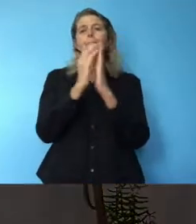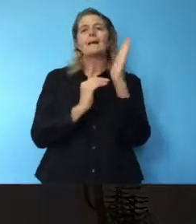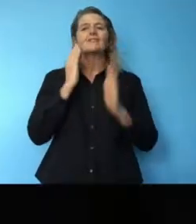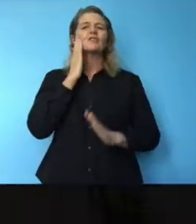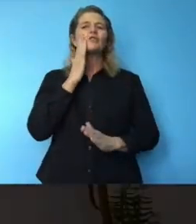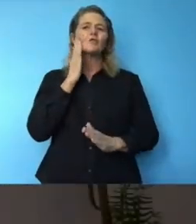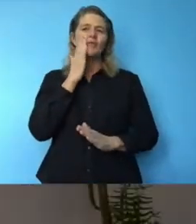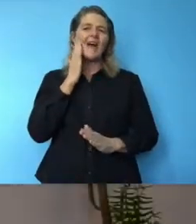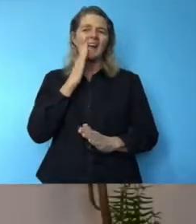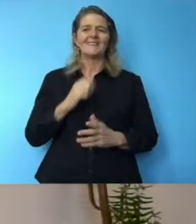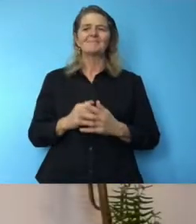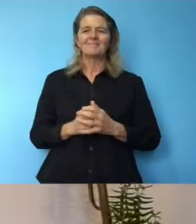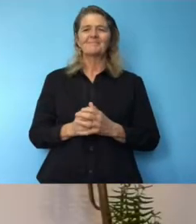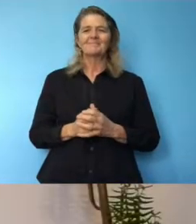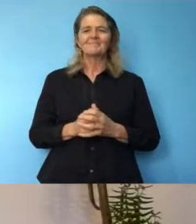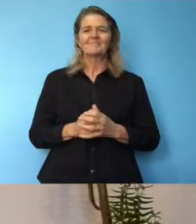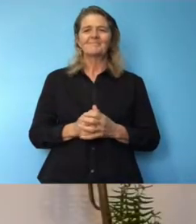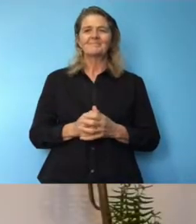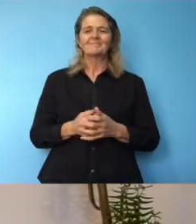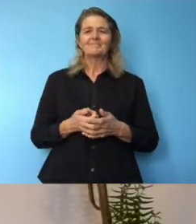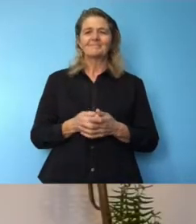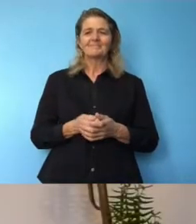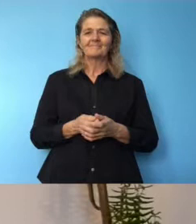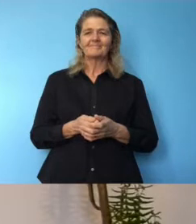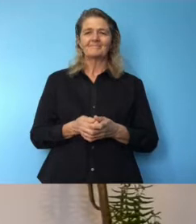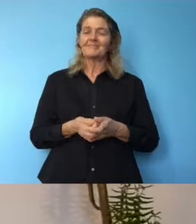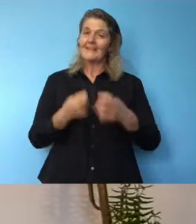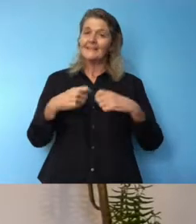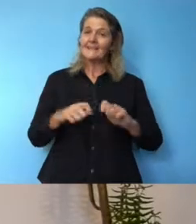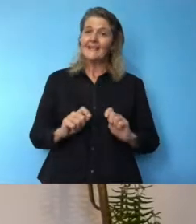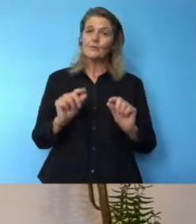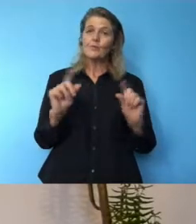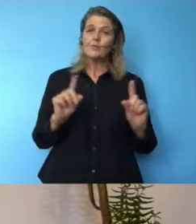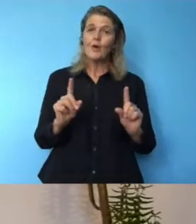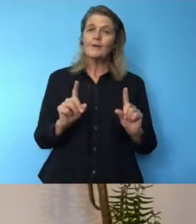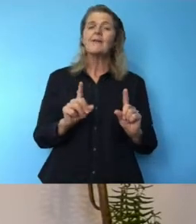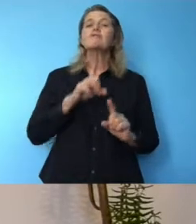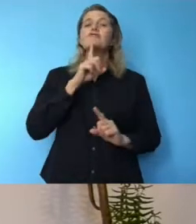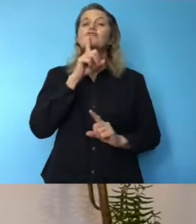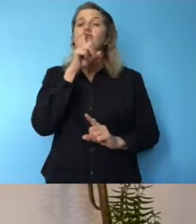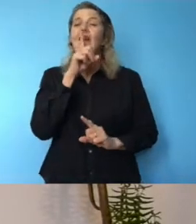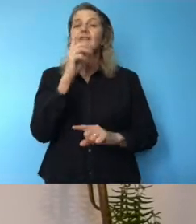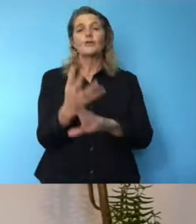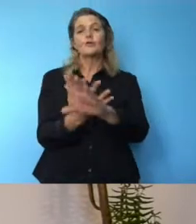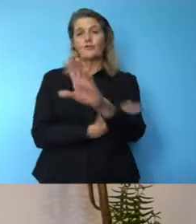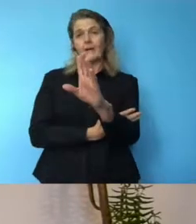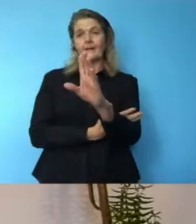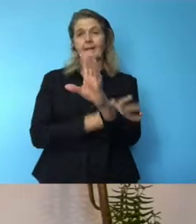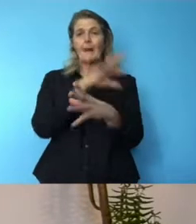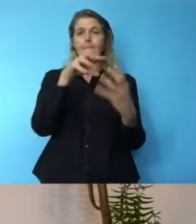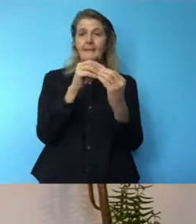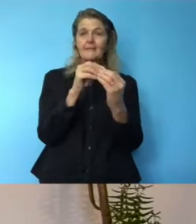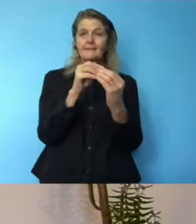white. The next one I'm going to do is red and green, and see what they look